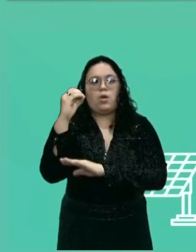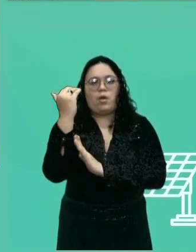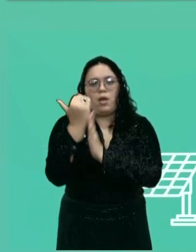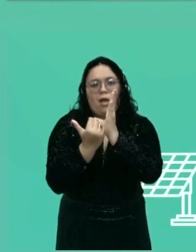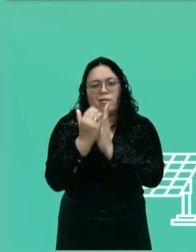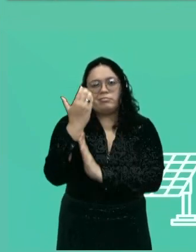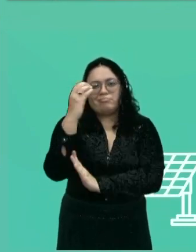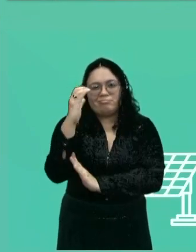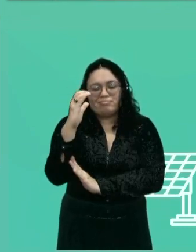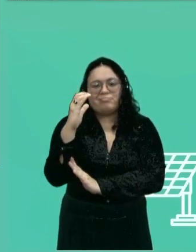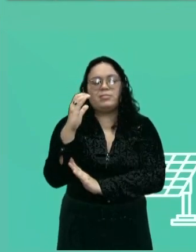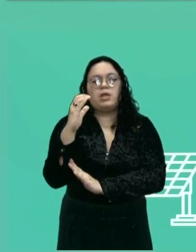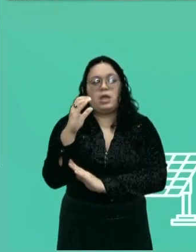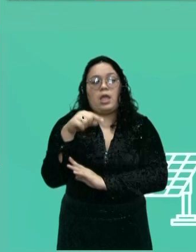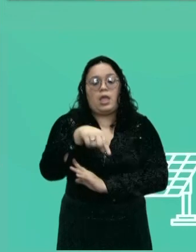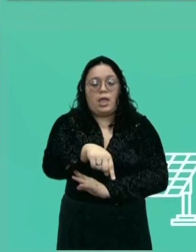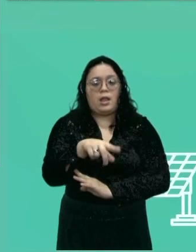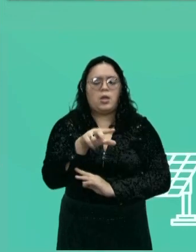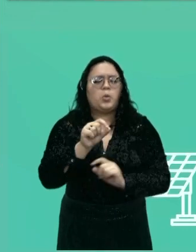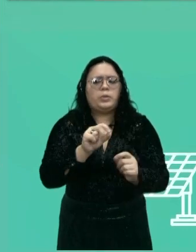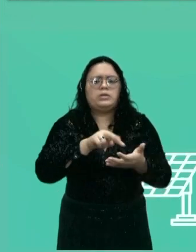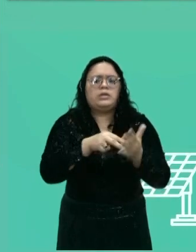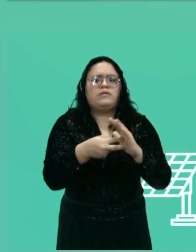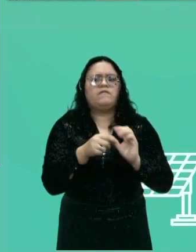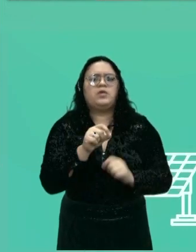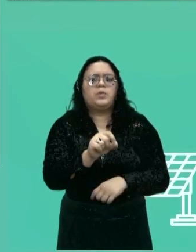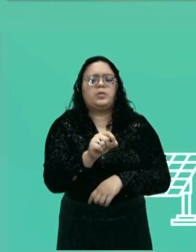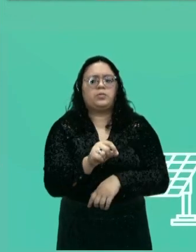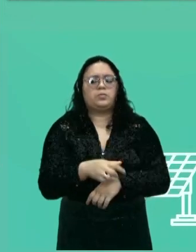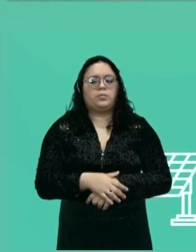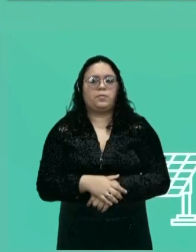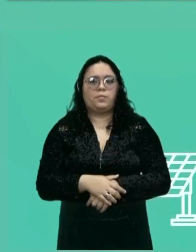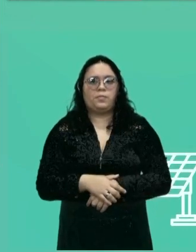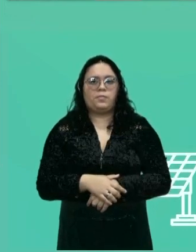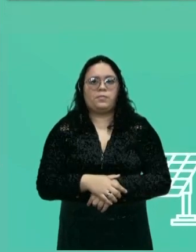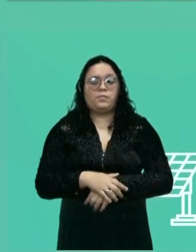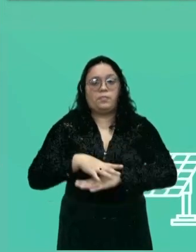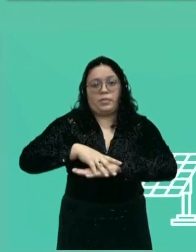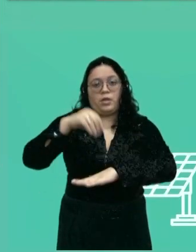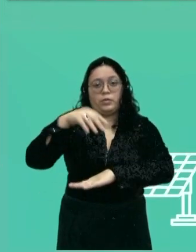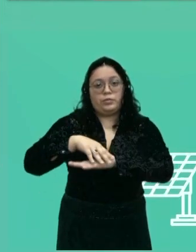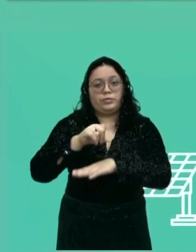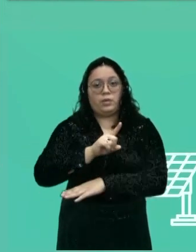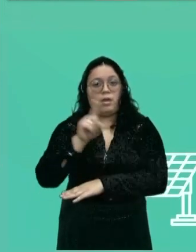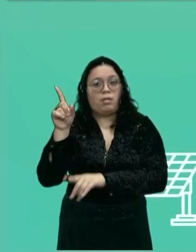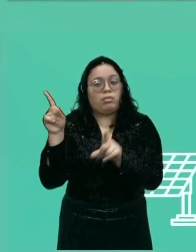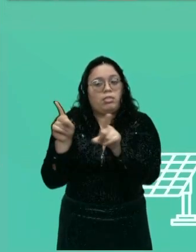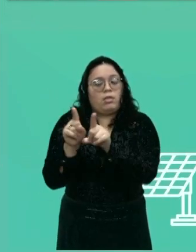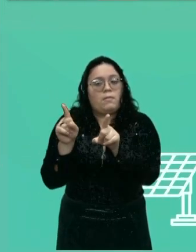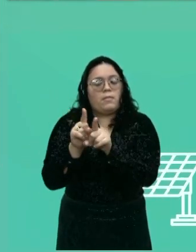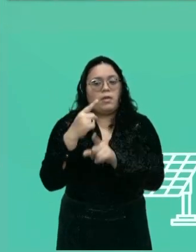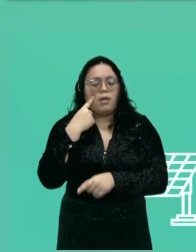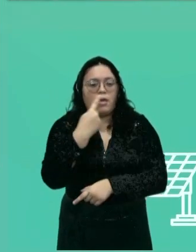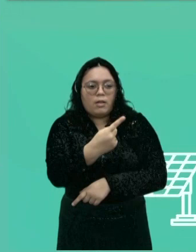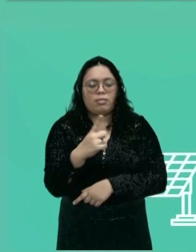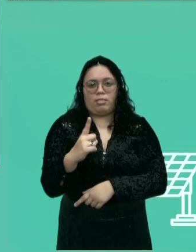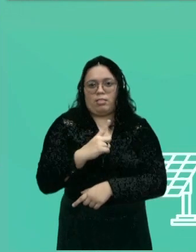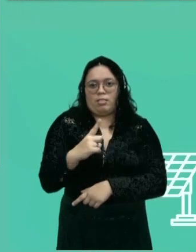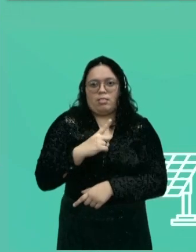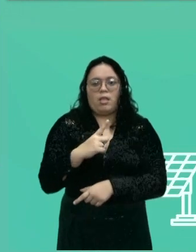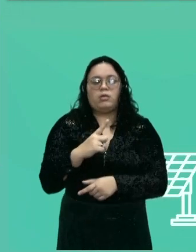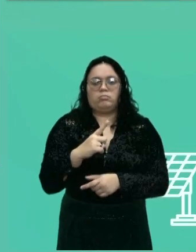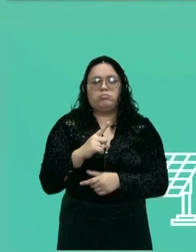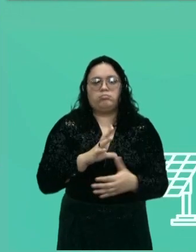carbon. The UK is also naturally endowed with natural assets that can support the rollout of the low